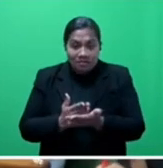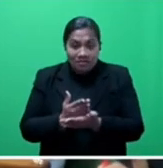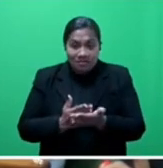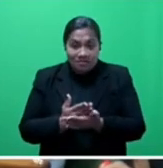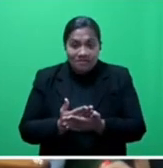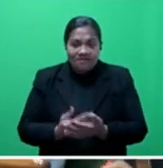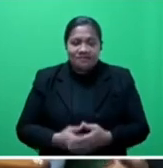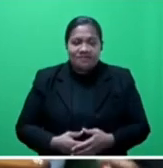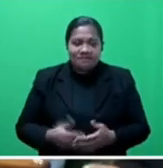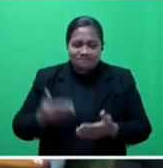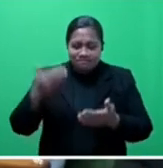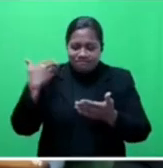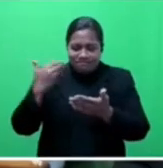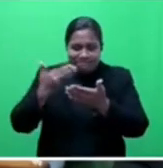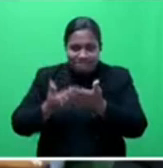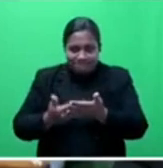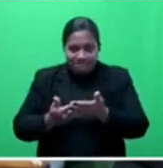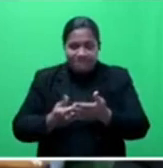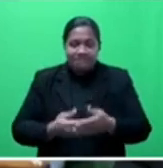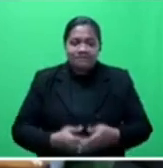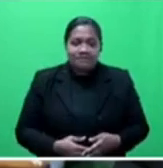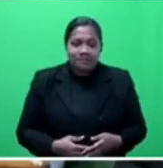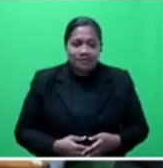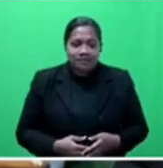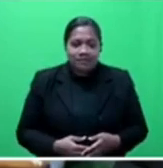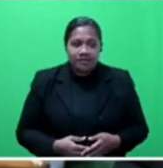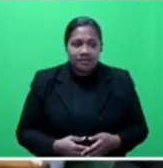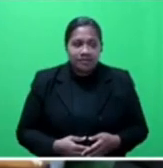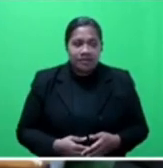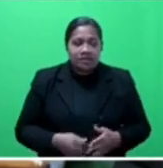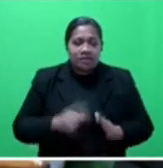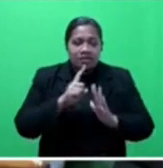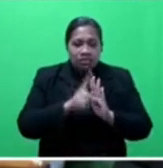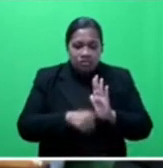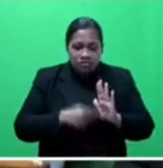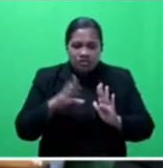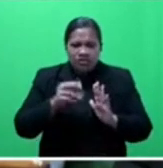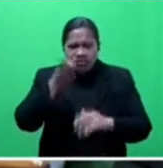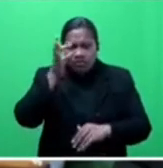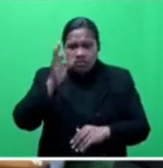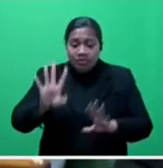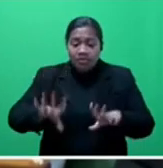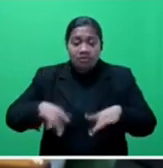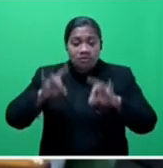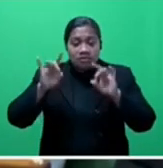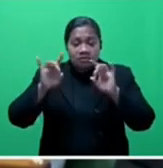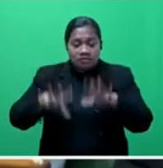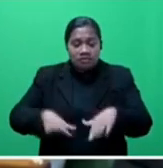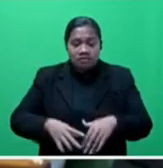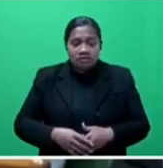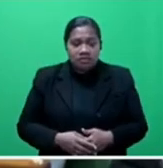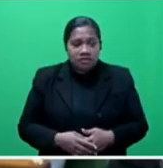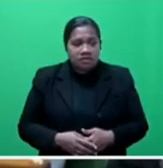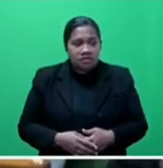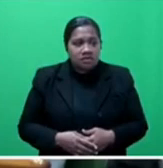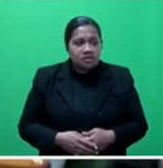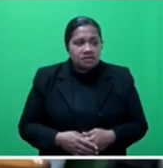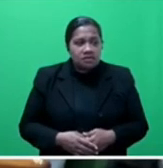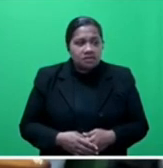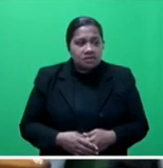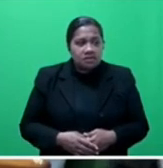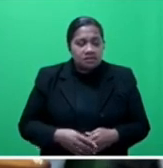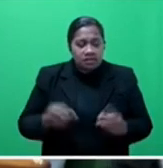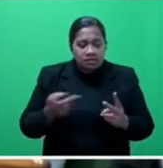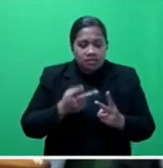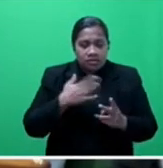and bakers like Joe Andrea from Rotuma, and the Australian David Bedwood. Whilst my colleagues have passed